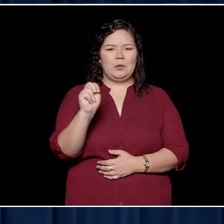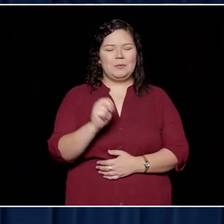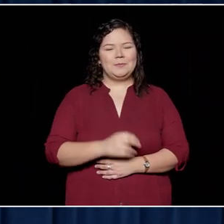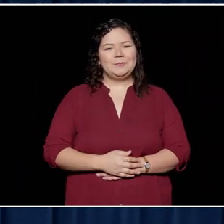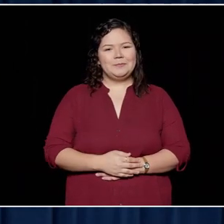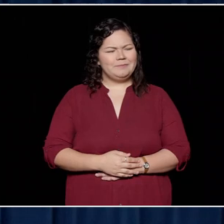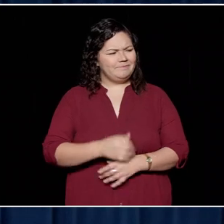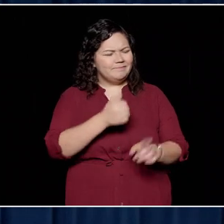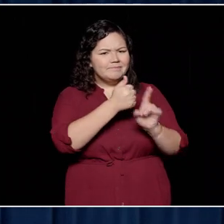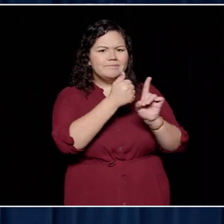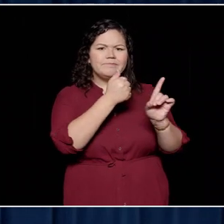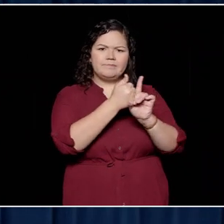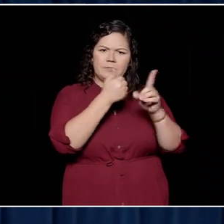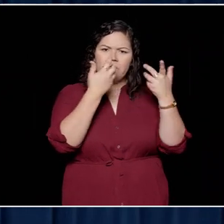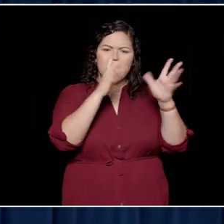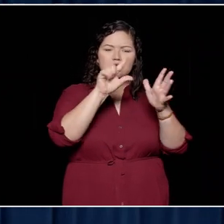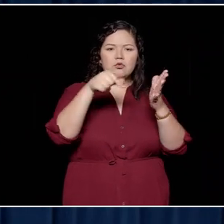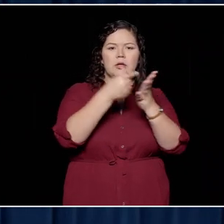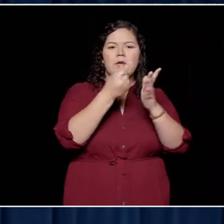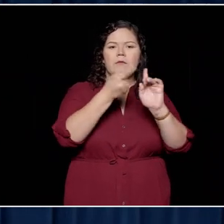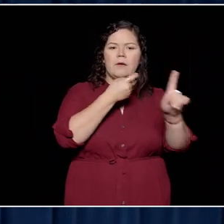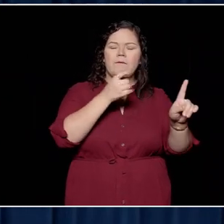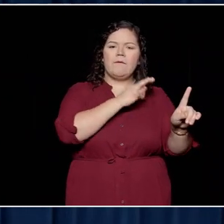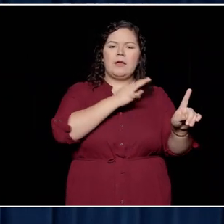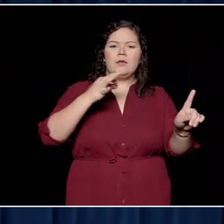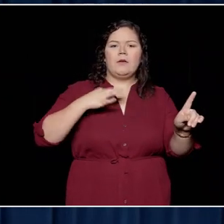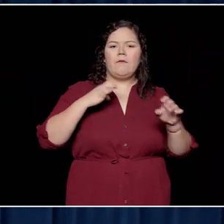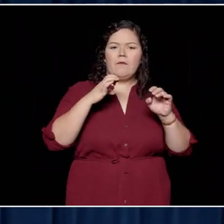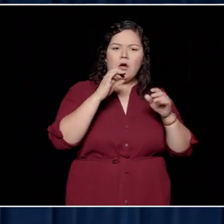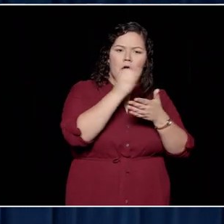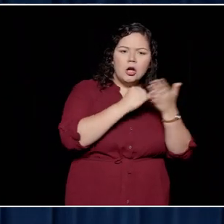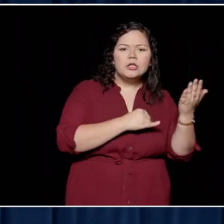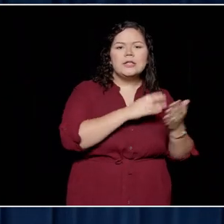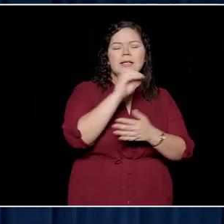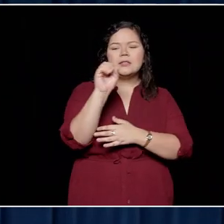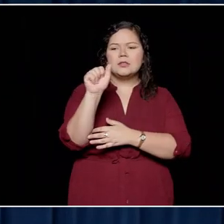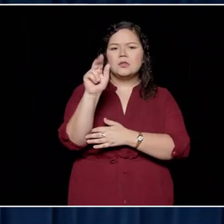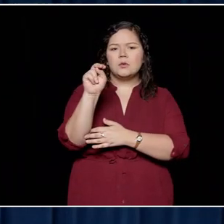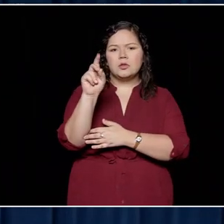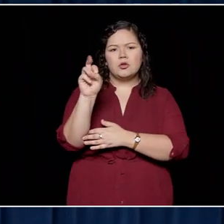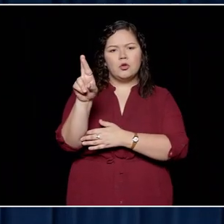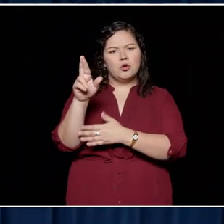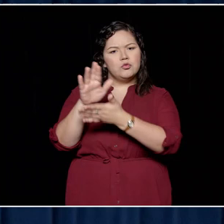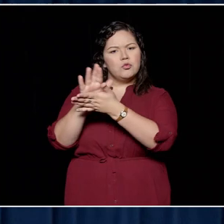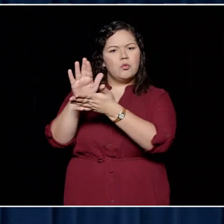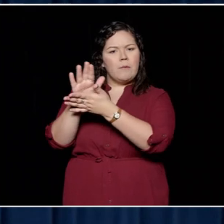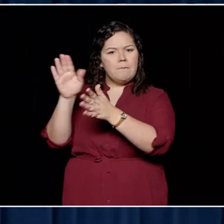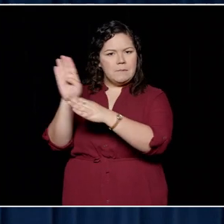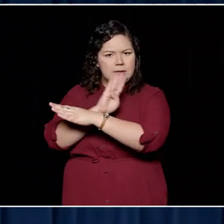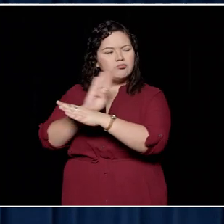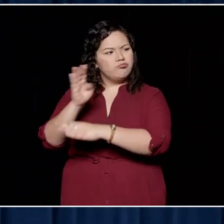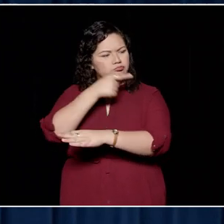As an alumnus of the Faculty of Arts and the Sauder School of Business, Chancellor Gordon